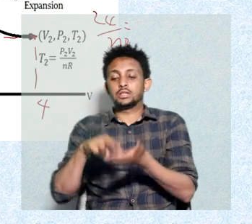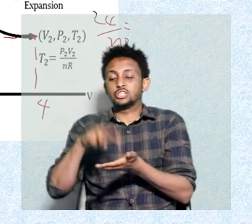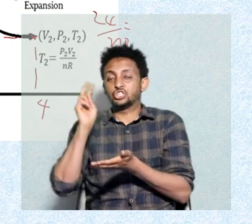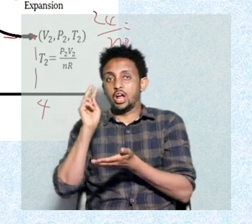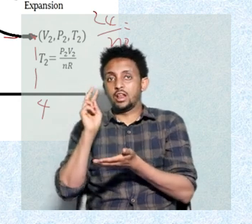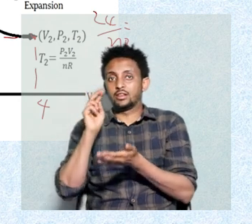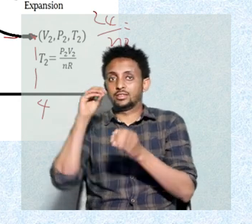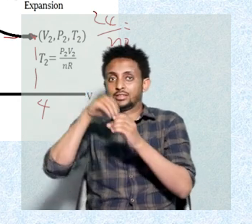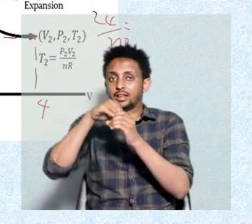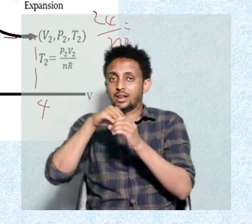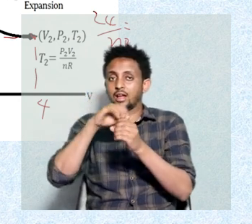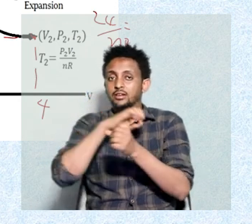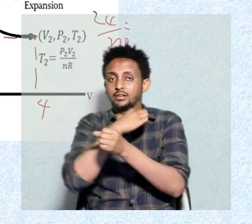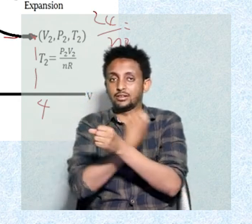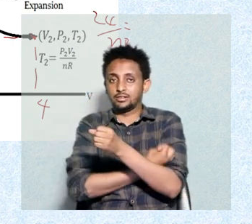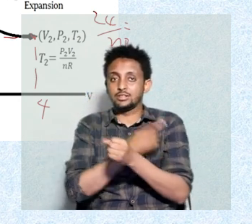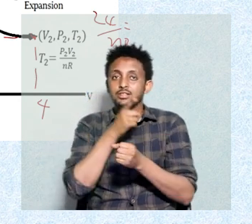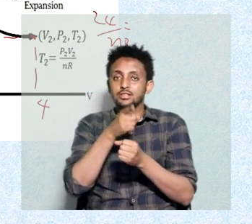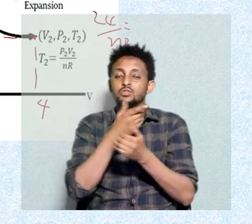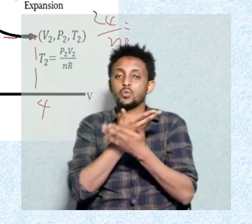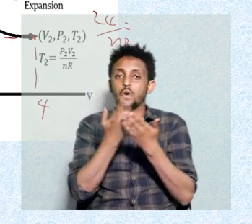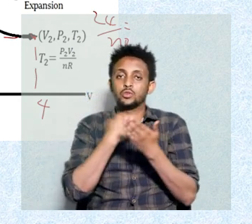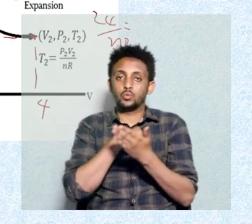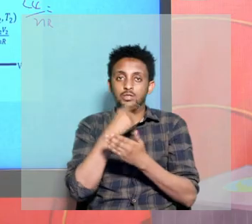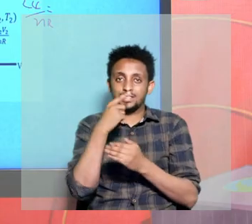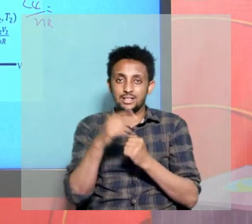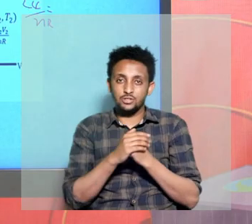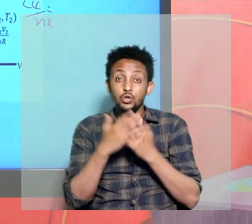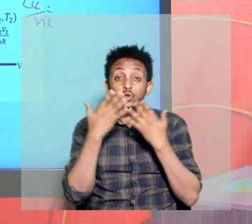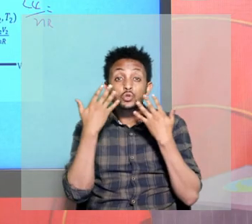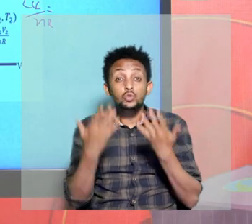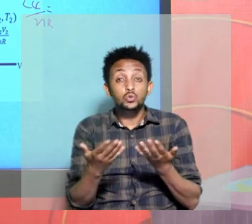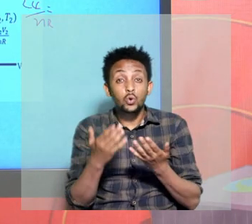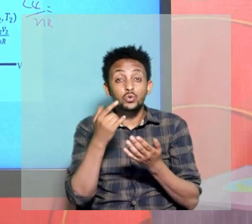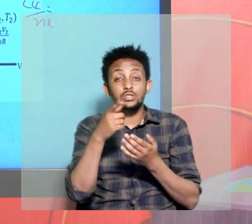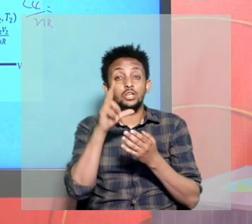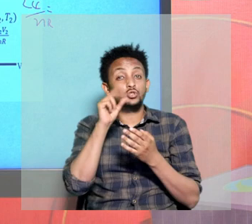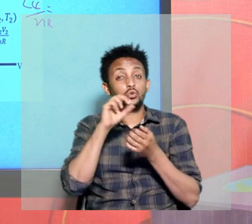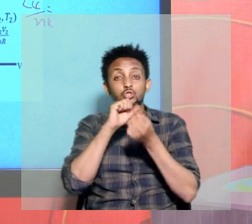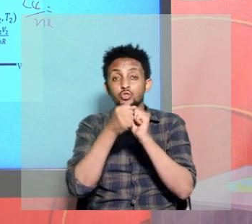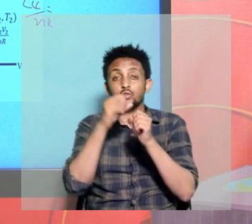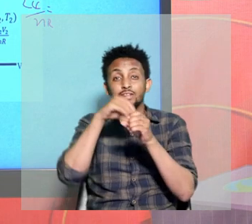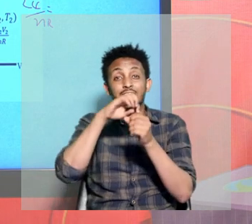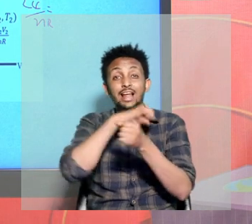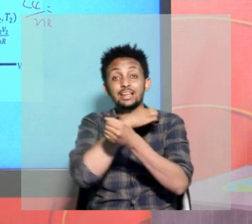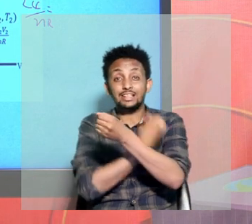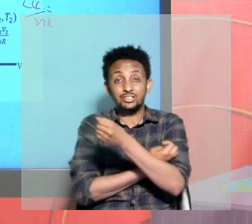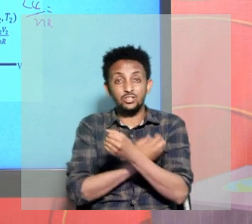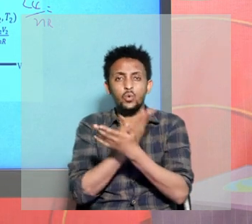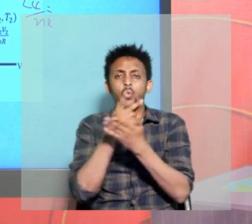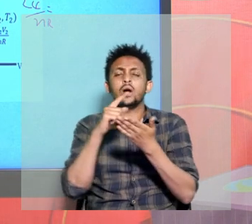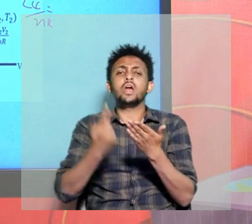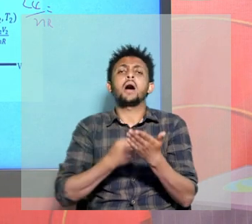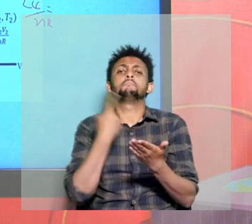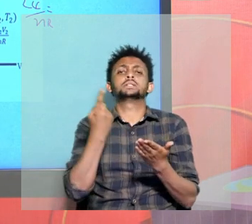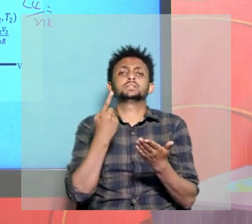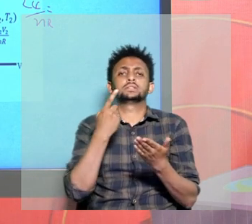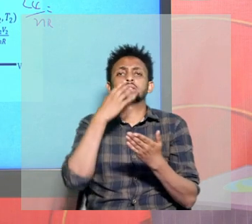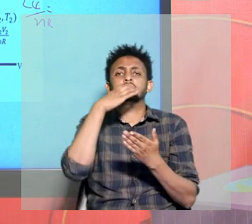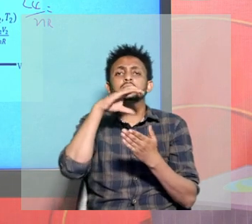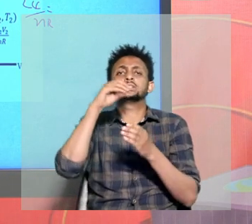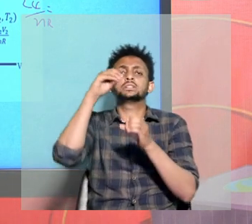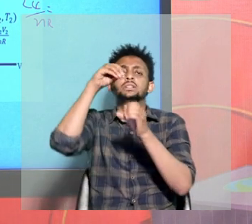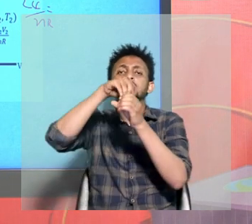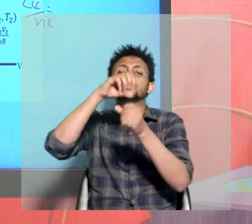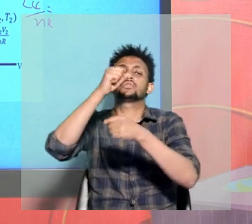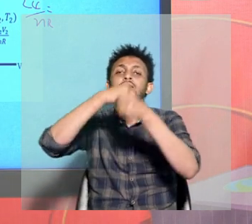initial internal energy. This is what it says. So if there is no change of internal energy, what would happen as heat is